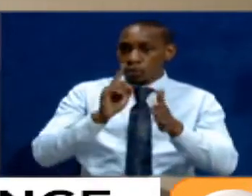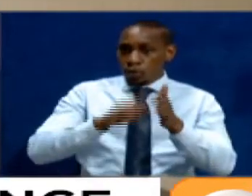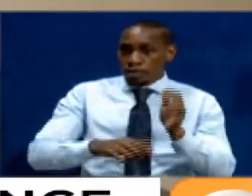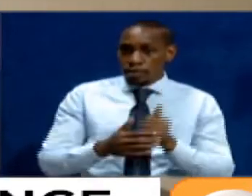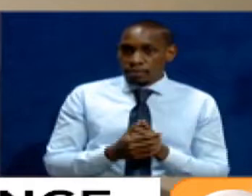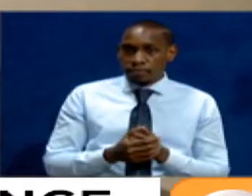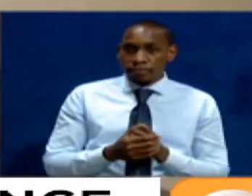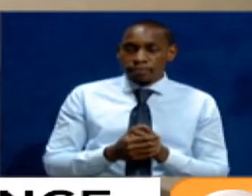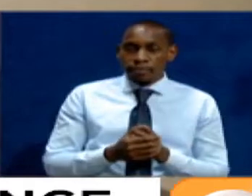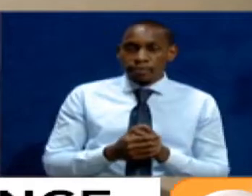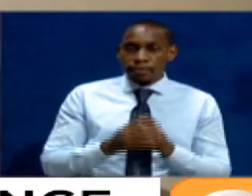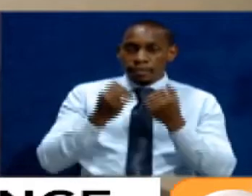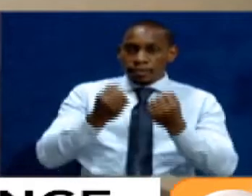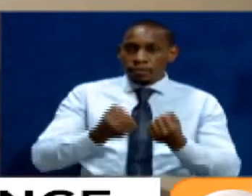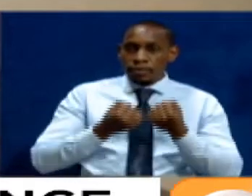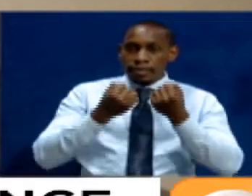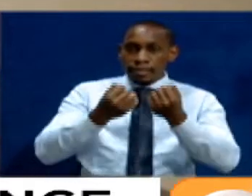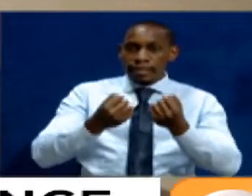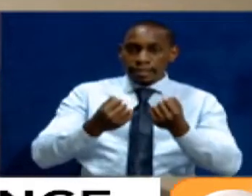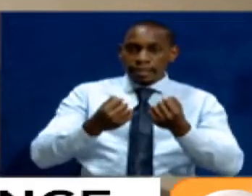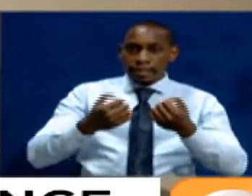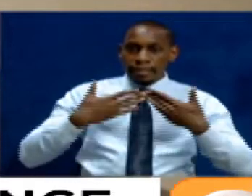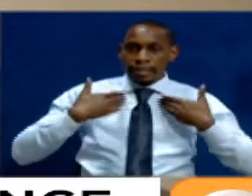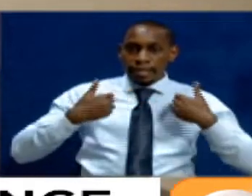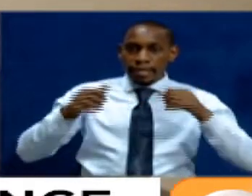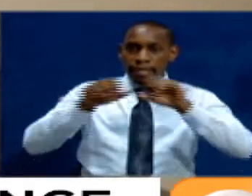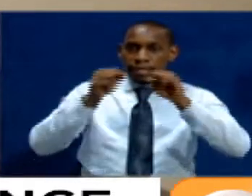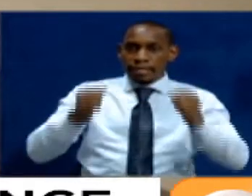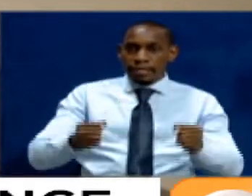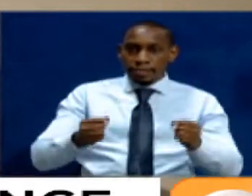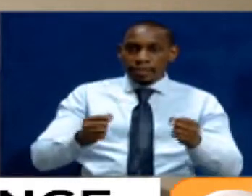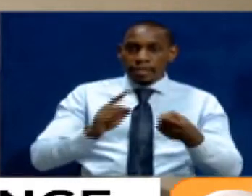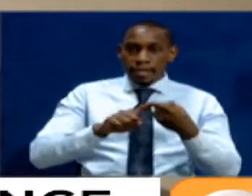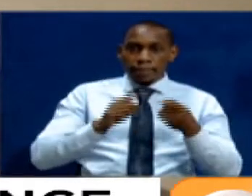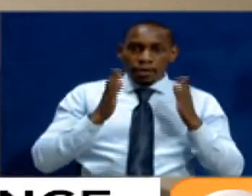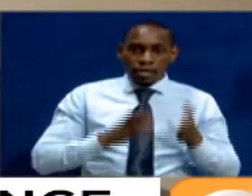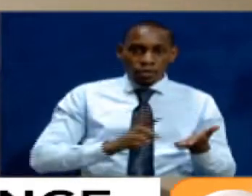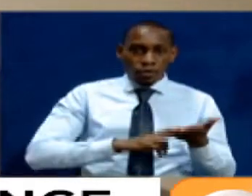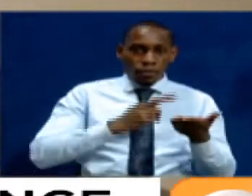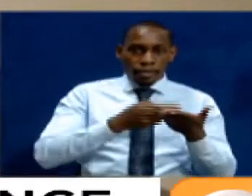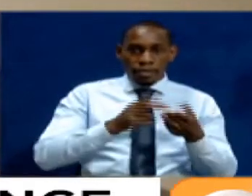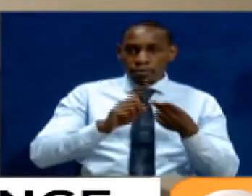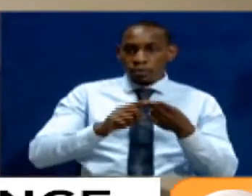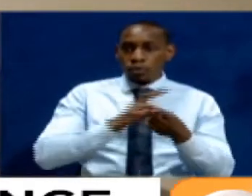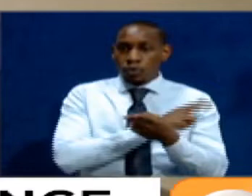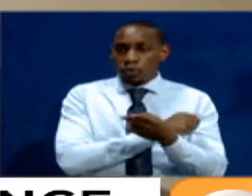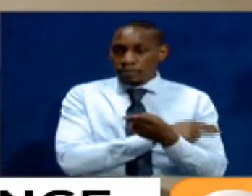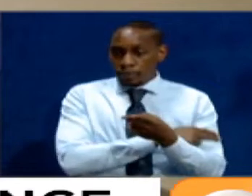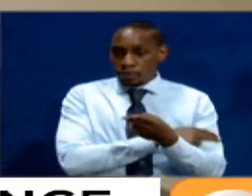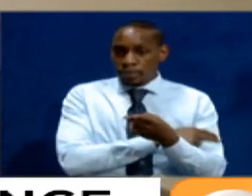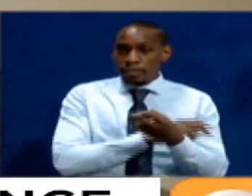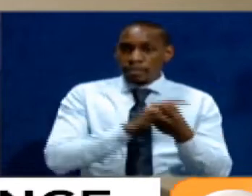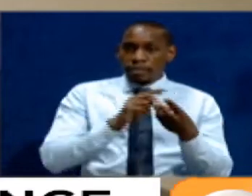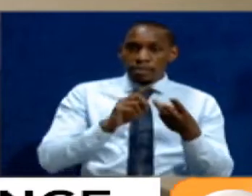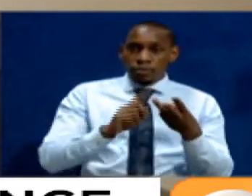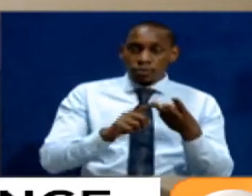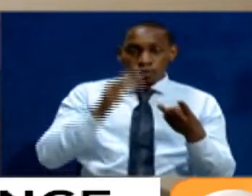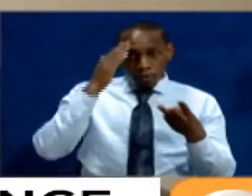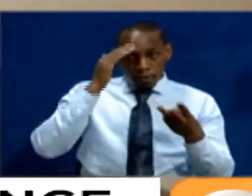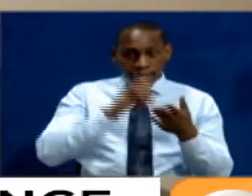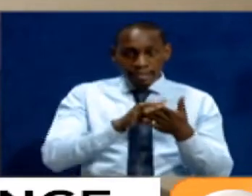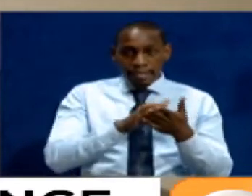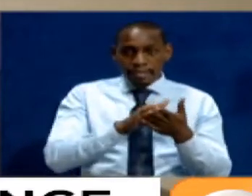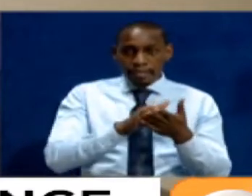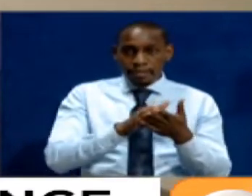to strengthening the health system, from human resources to the facilities, realizing that